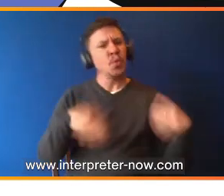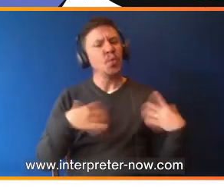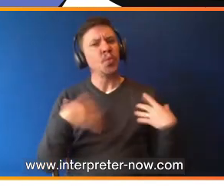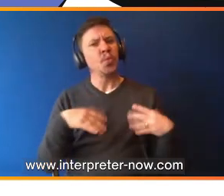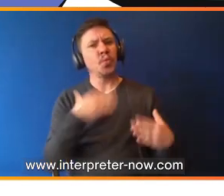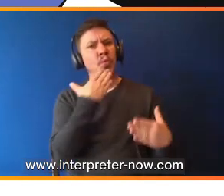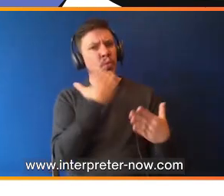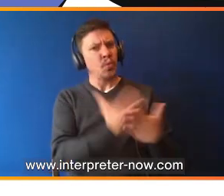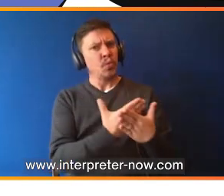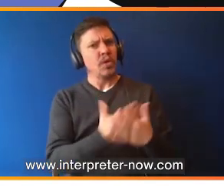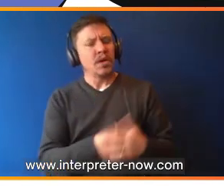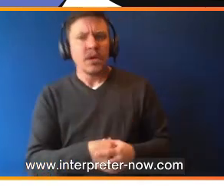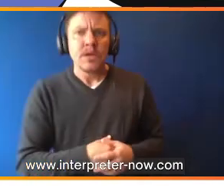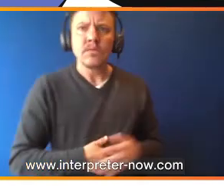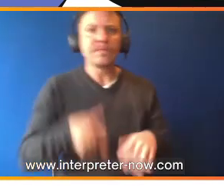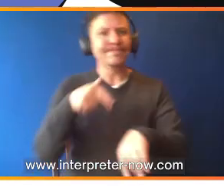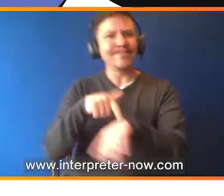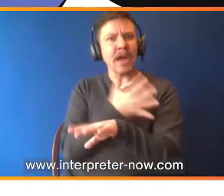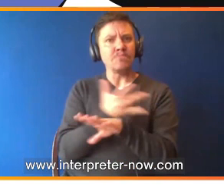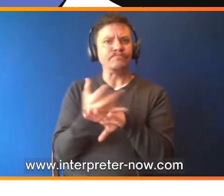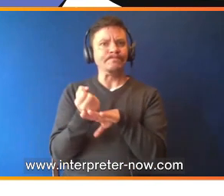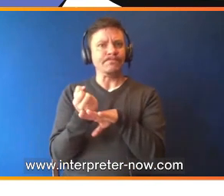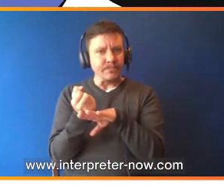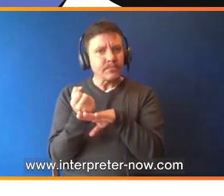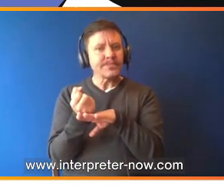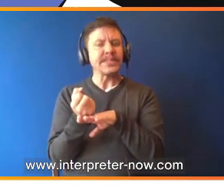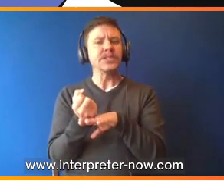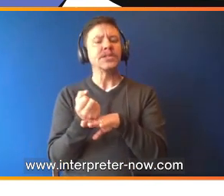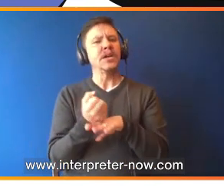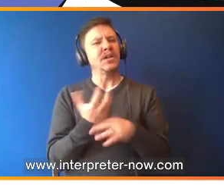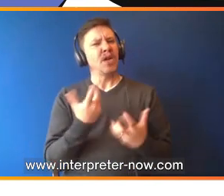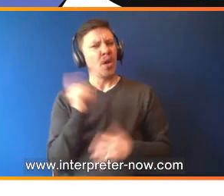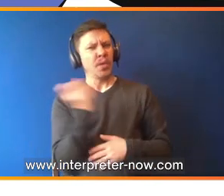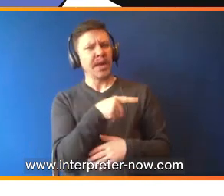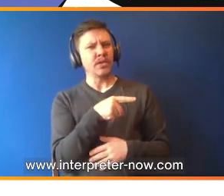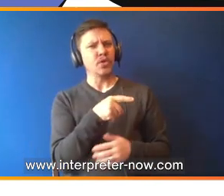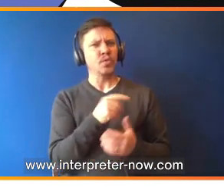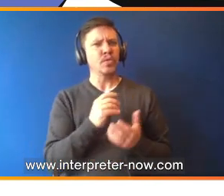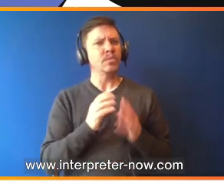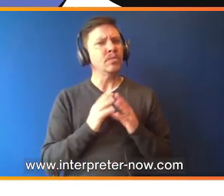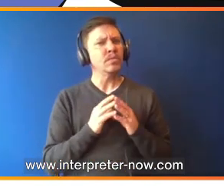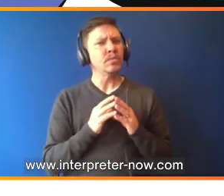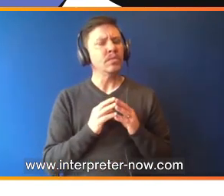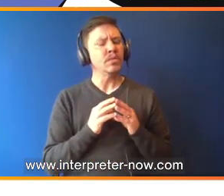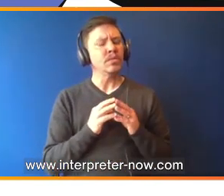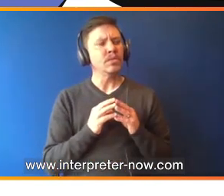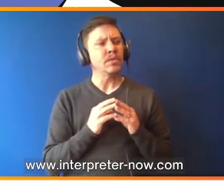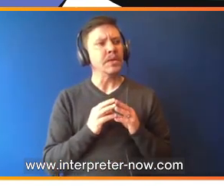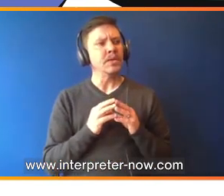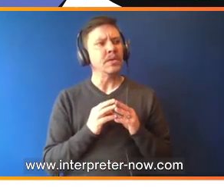work. Hmm. Thank you for sharing that. So we're coming to the close of our conversation, and I wanted to ask